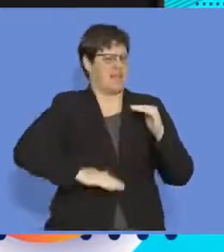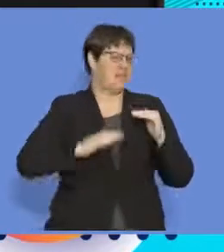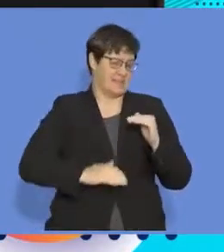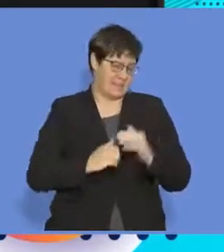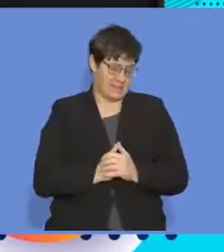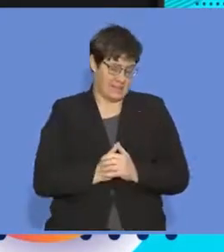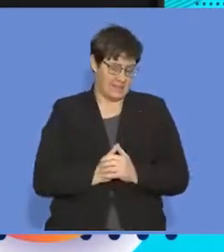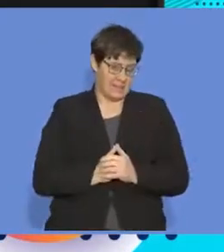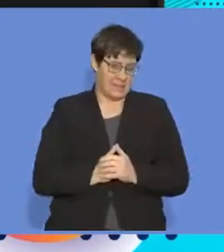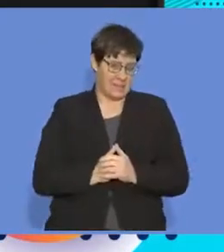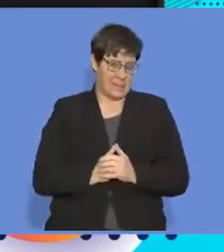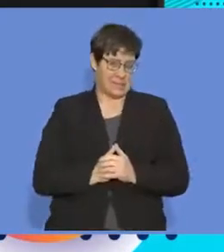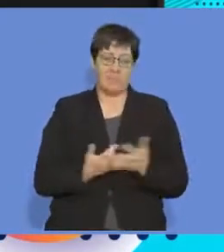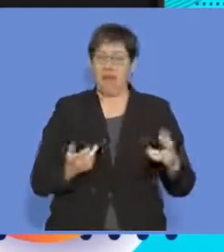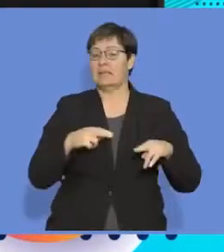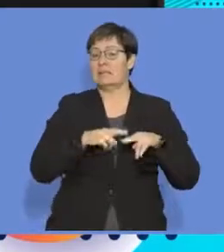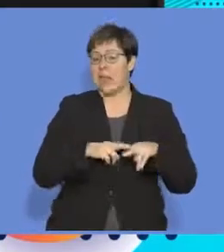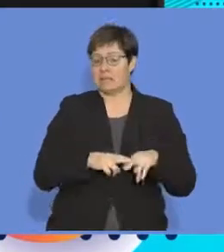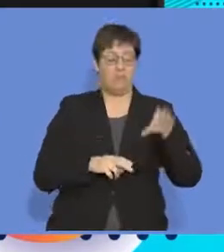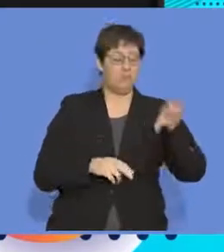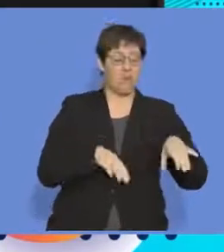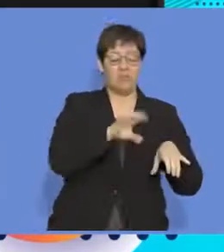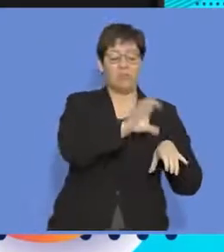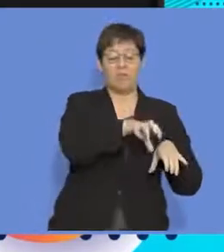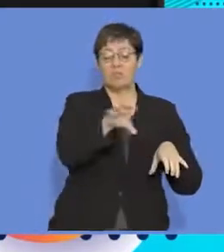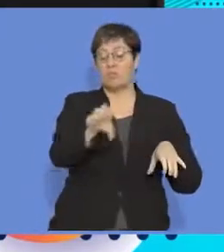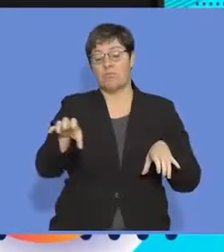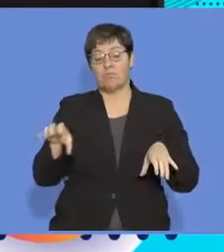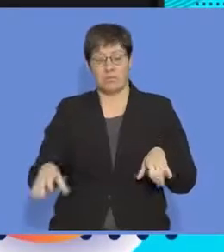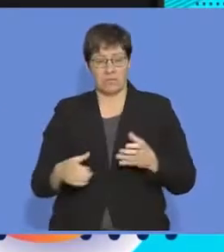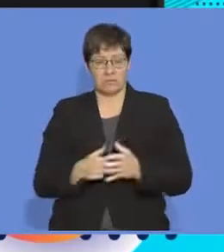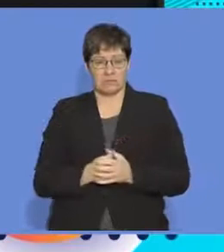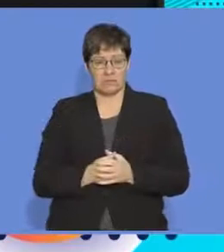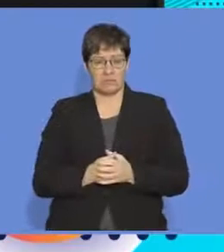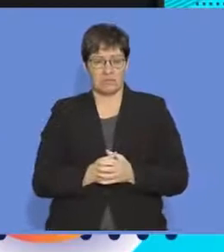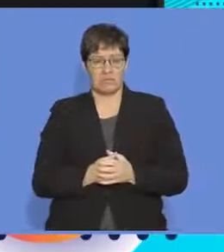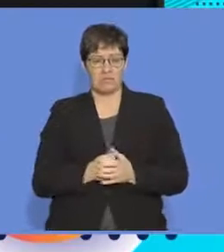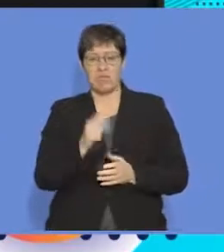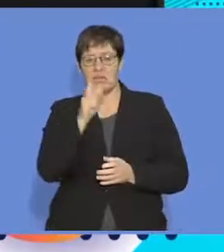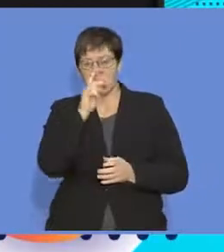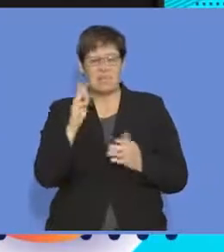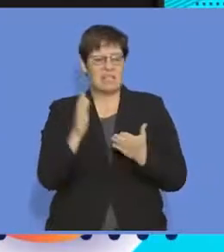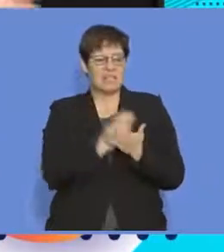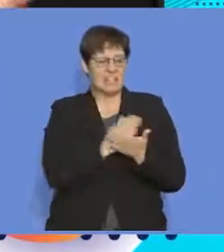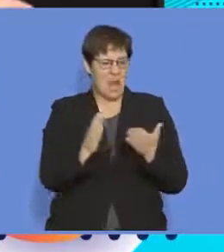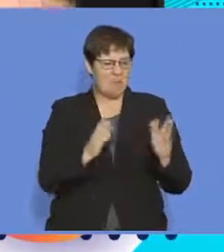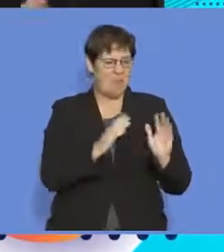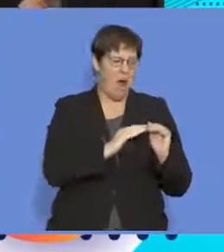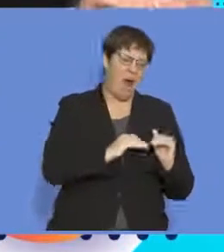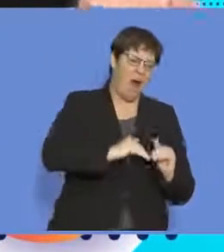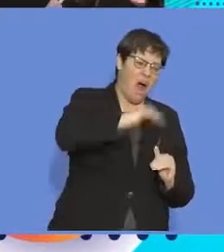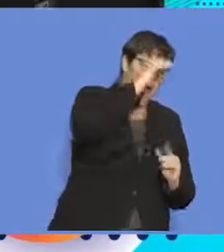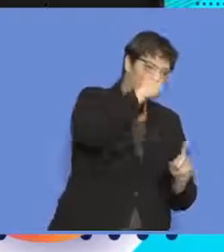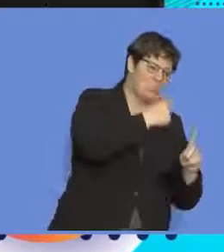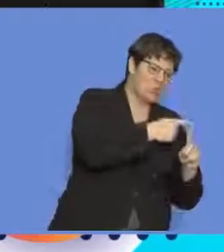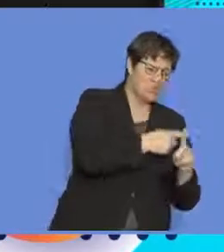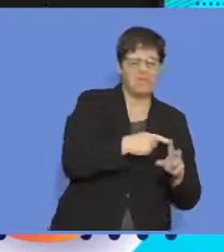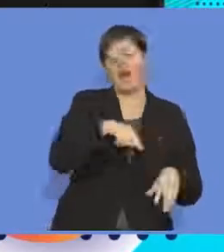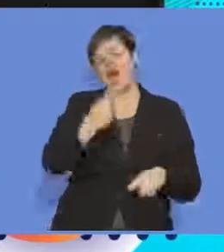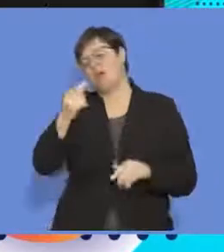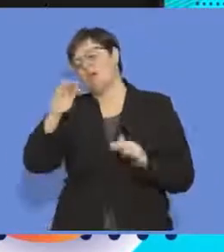it will depend in which province you are in. We've seen in some province a higher positivity